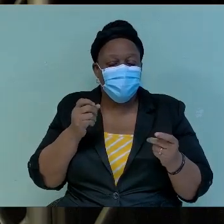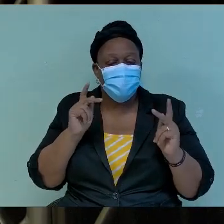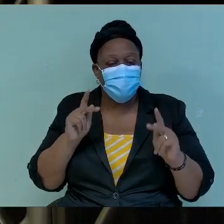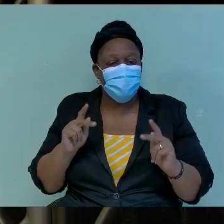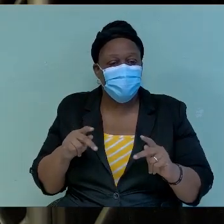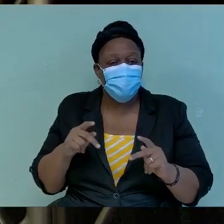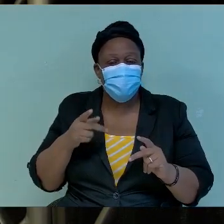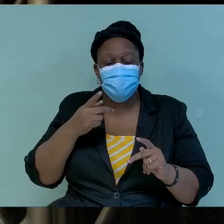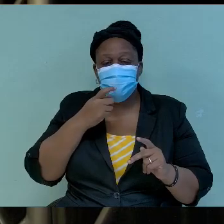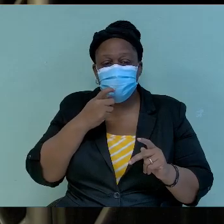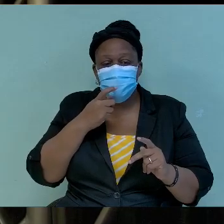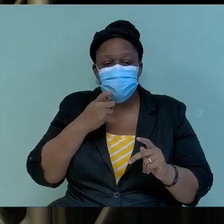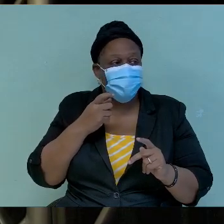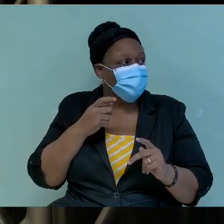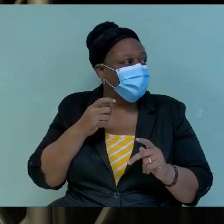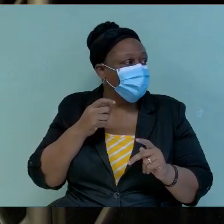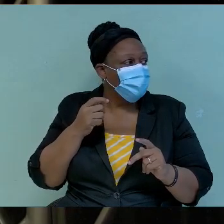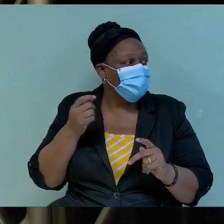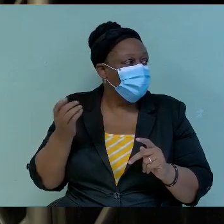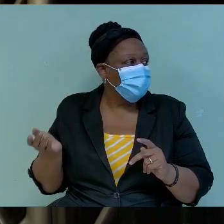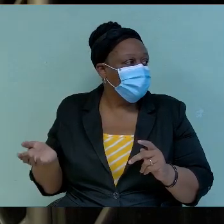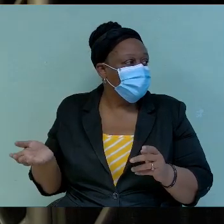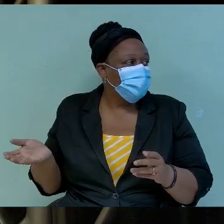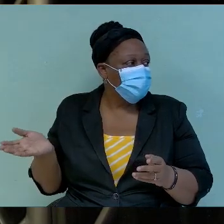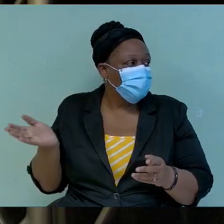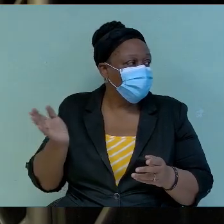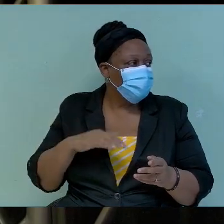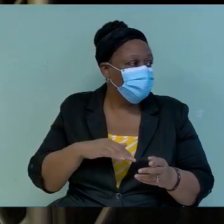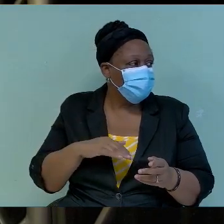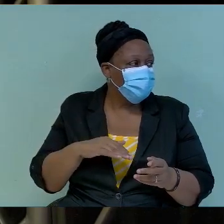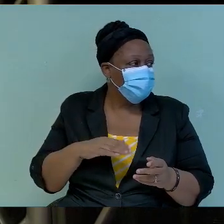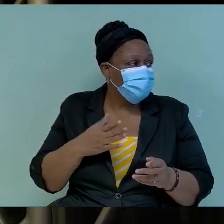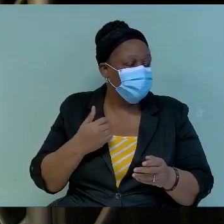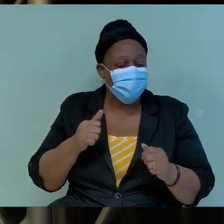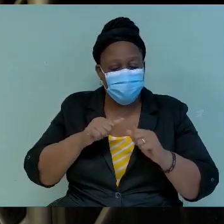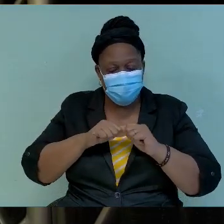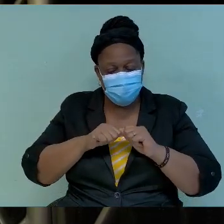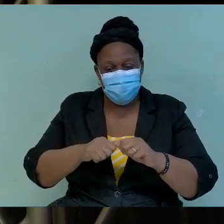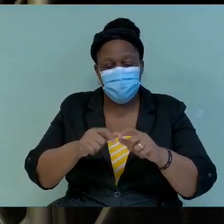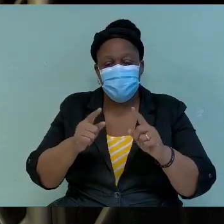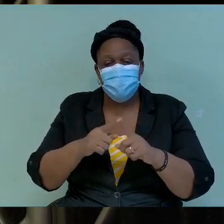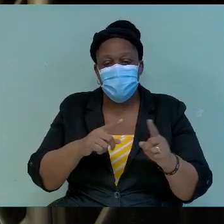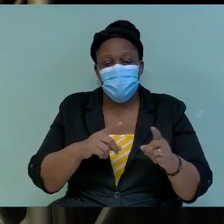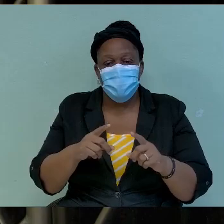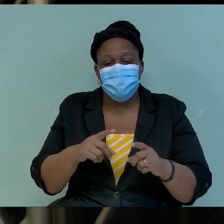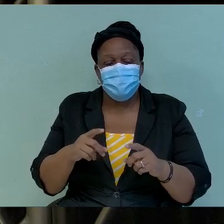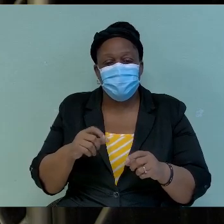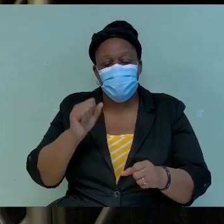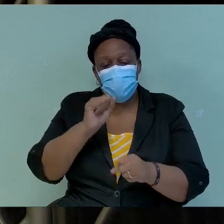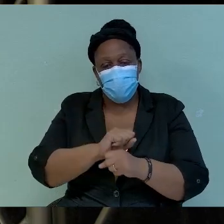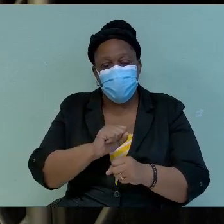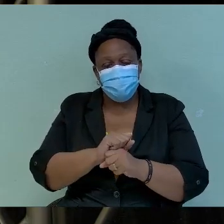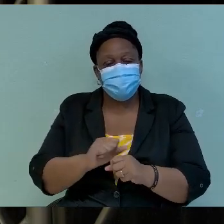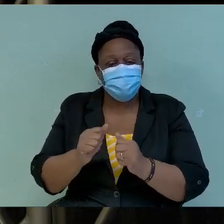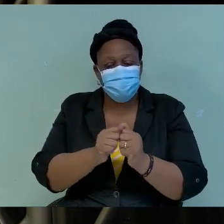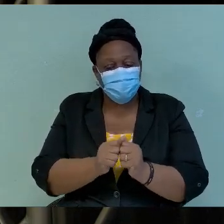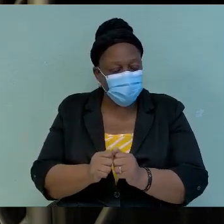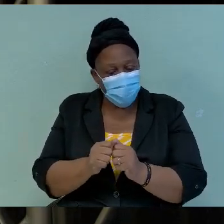residents who have risen to the call of duty. Continue to do so. It's all of society's